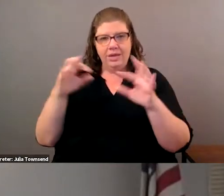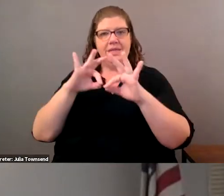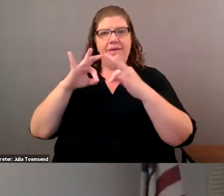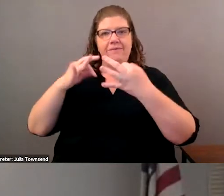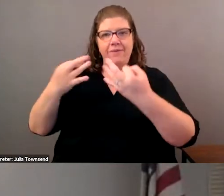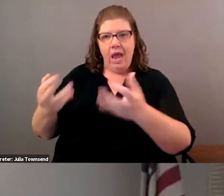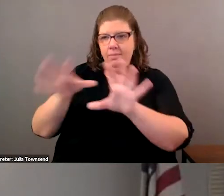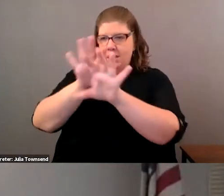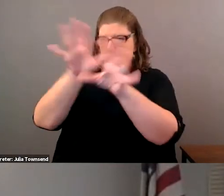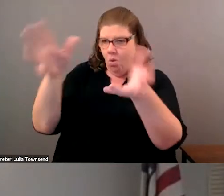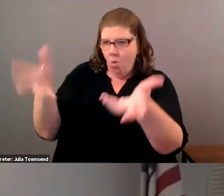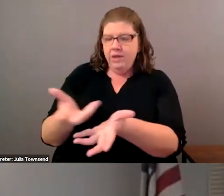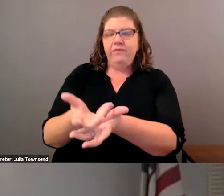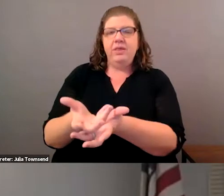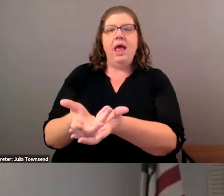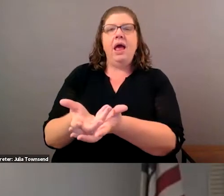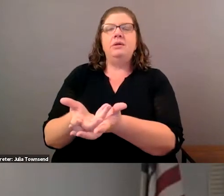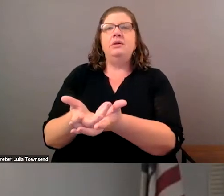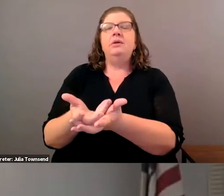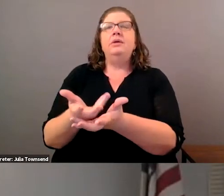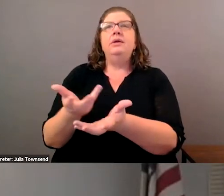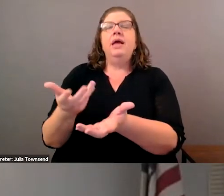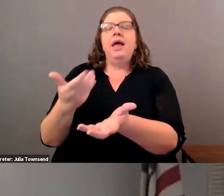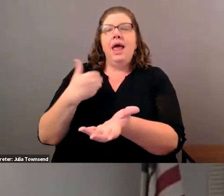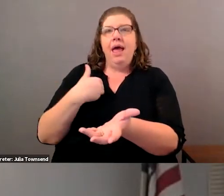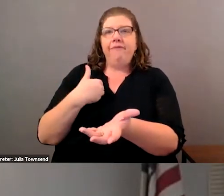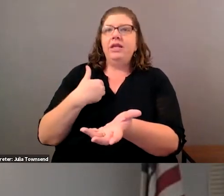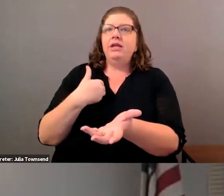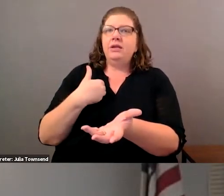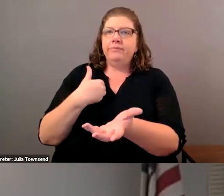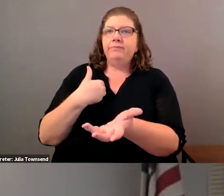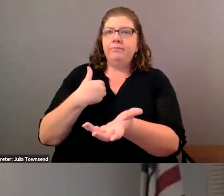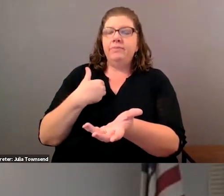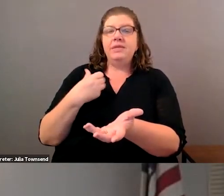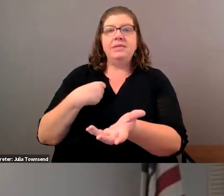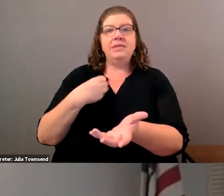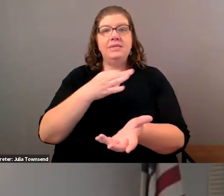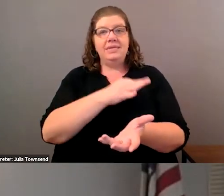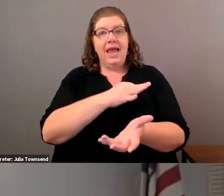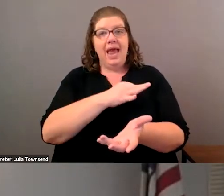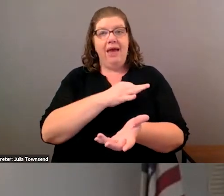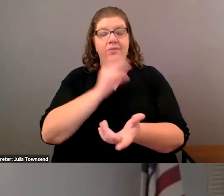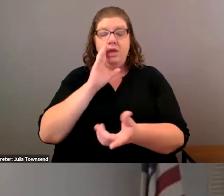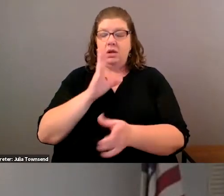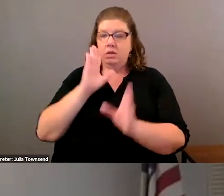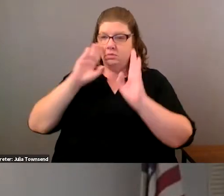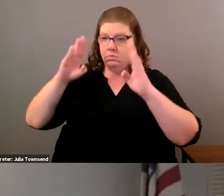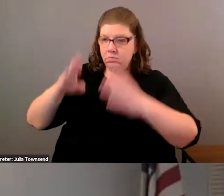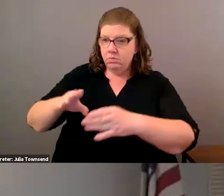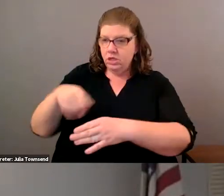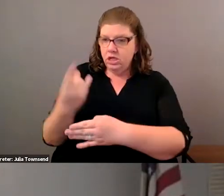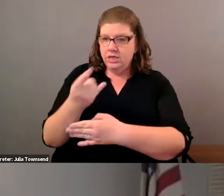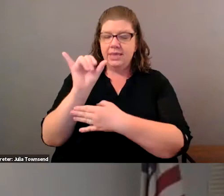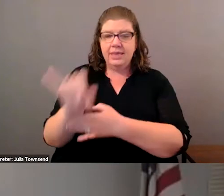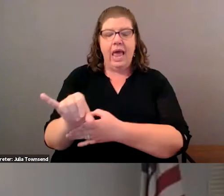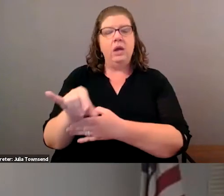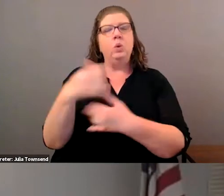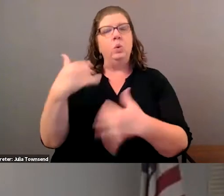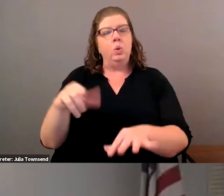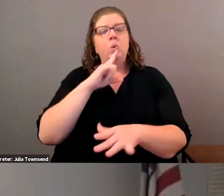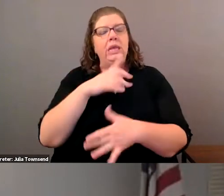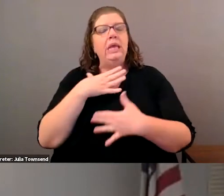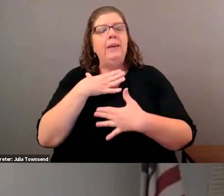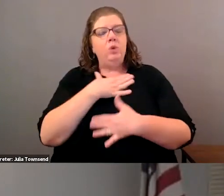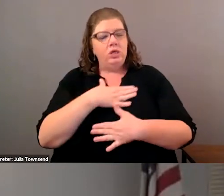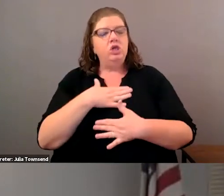all in, and having having staff that's exclusively devoted to that. I really appreciate,